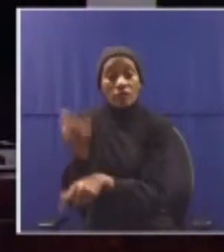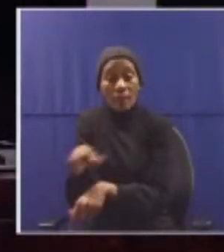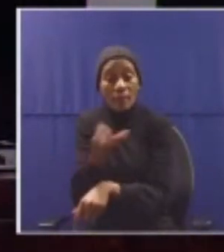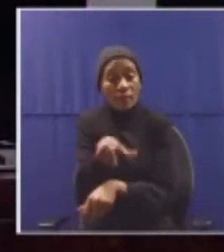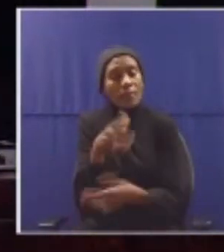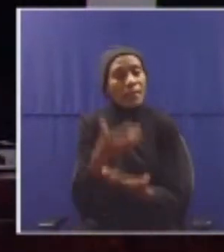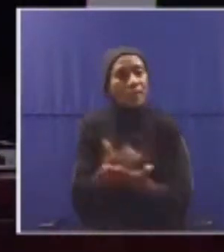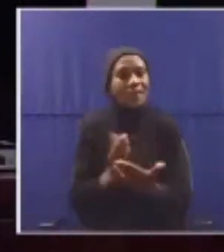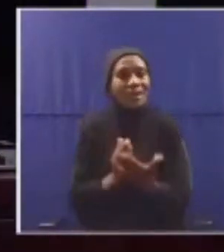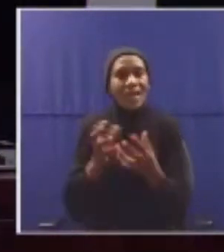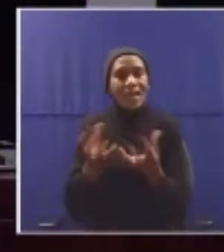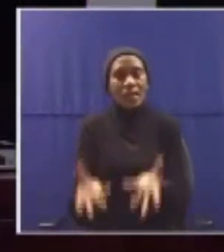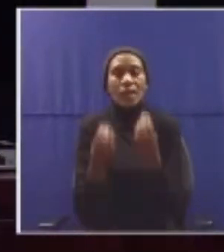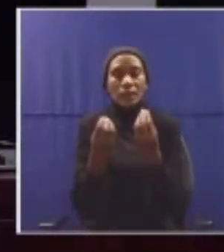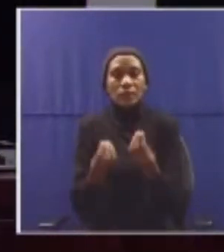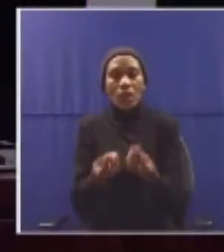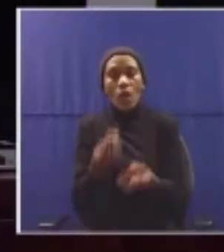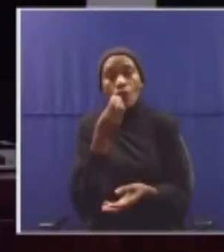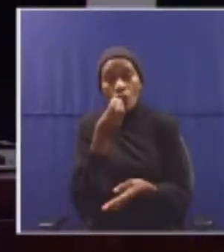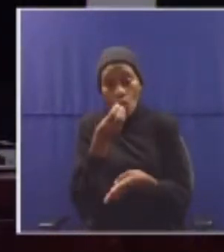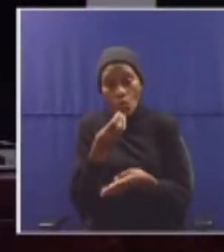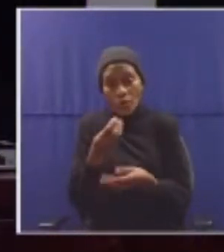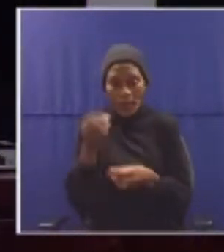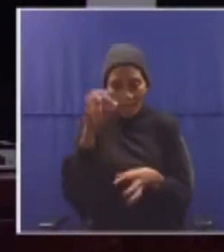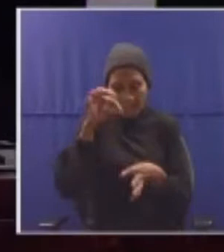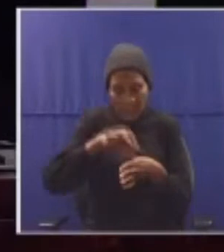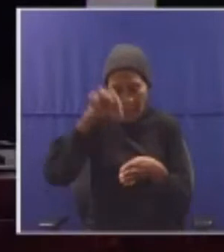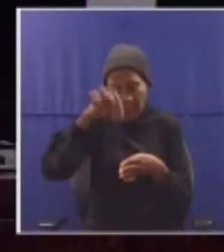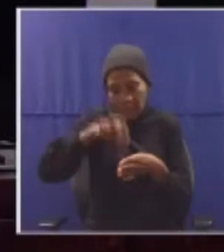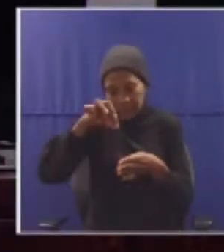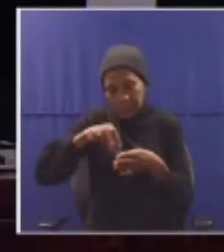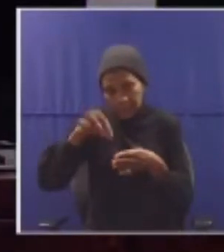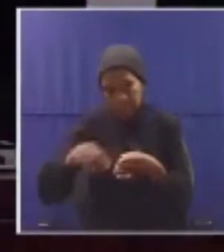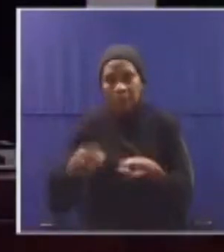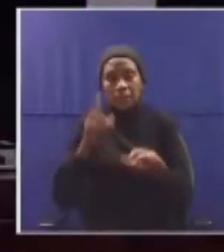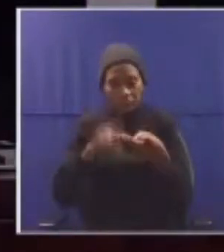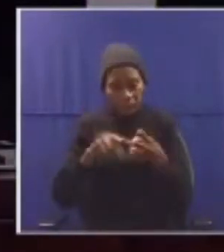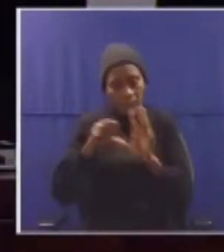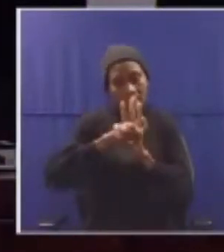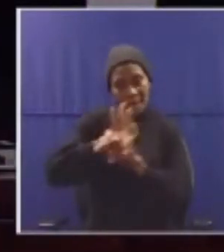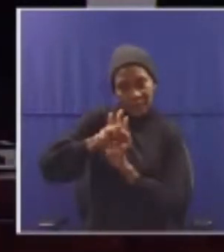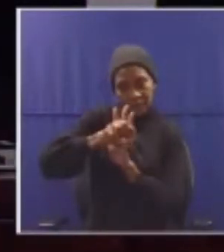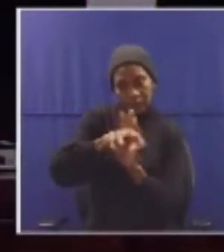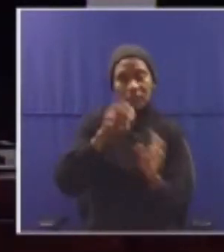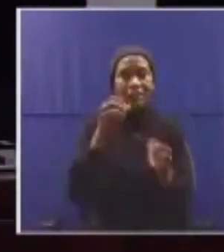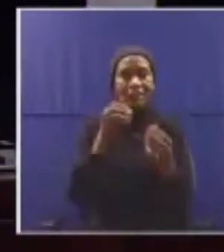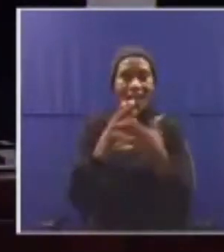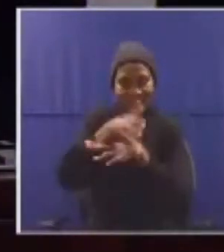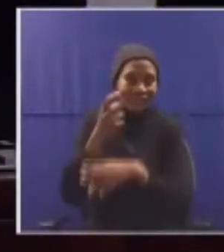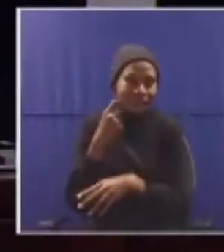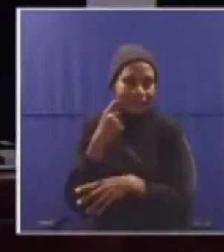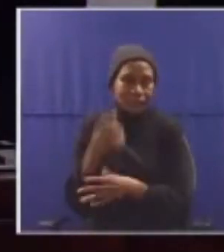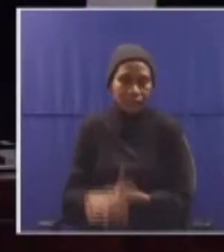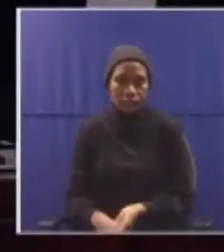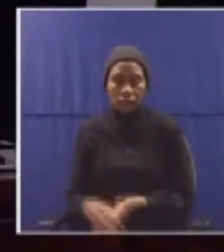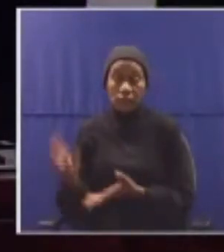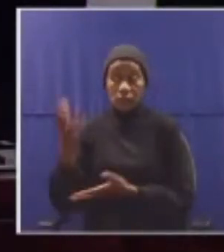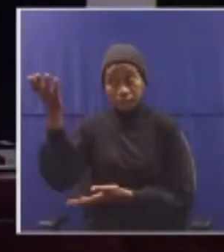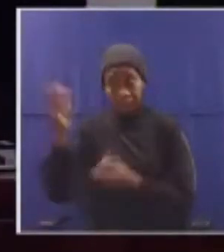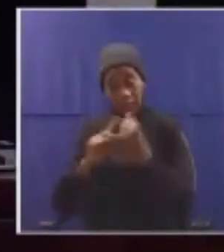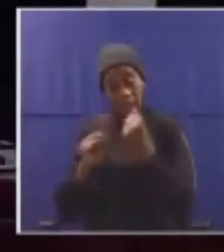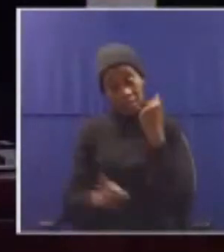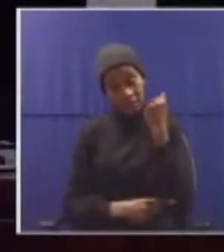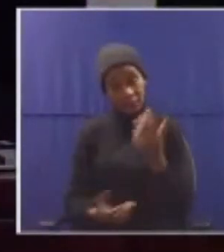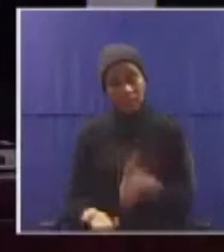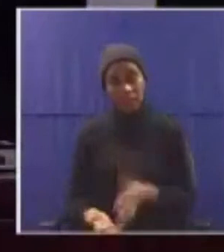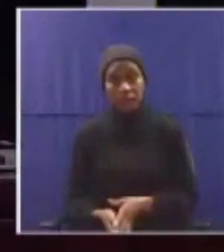attaining sustainable food production and market access. Honorable Speaker, lastly,